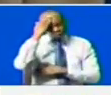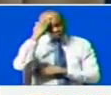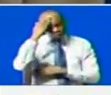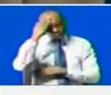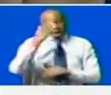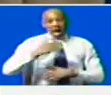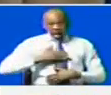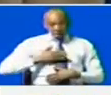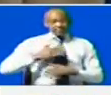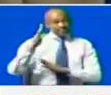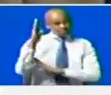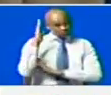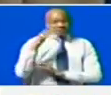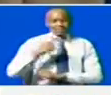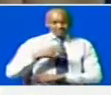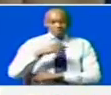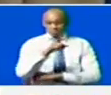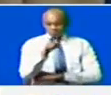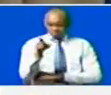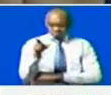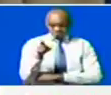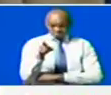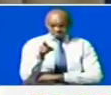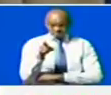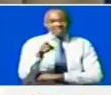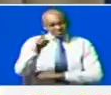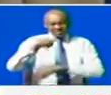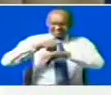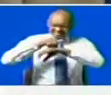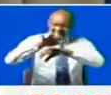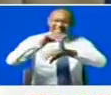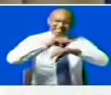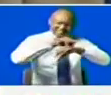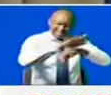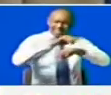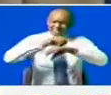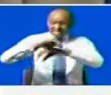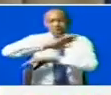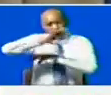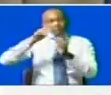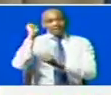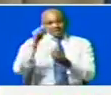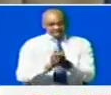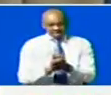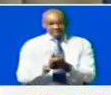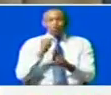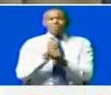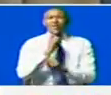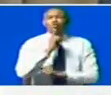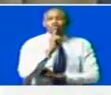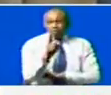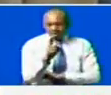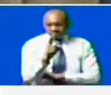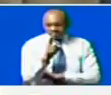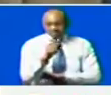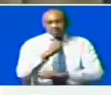our security agencies have been deployed across the country to ensure